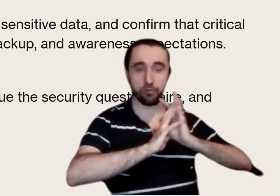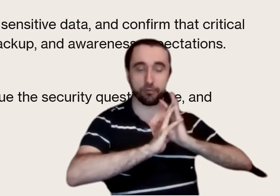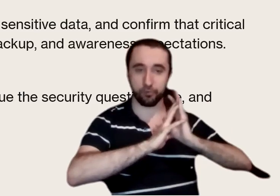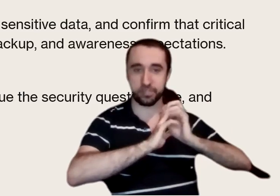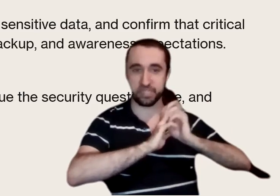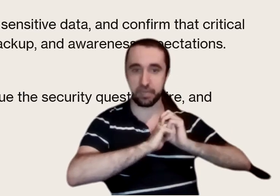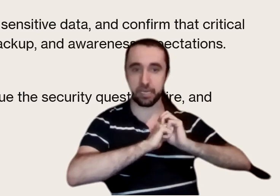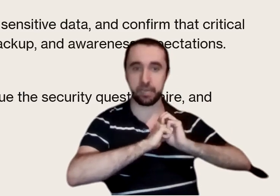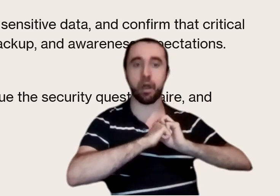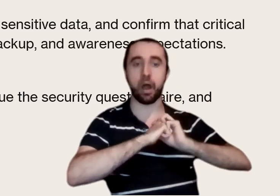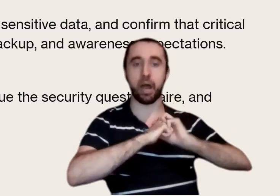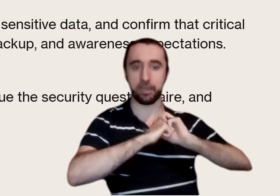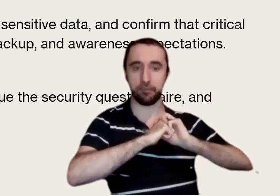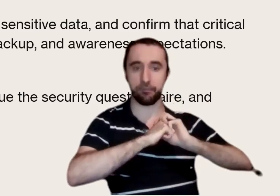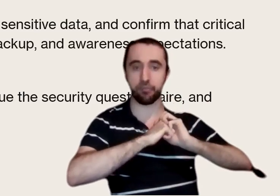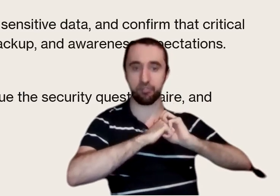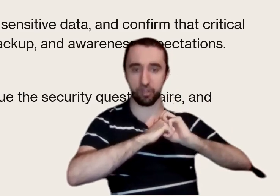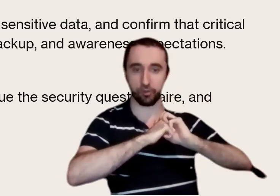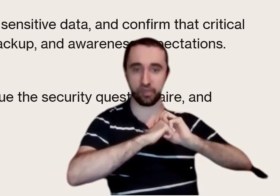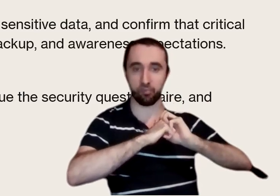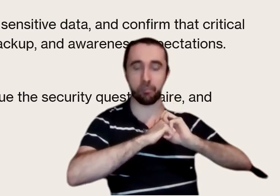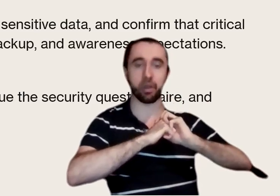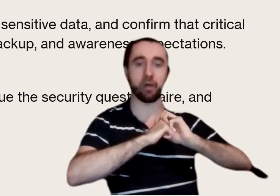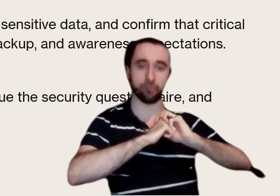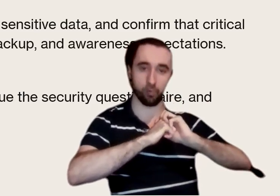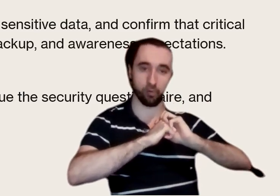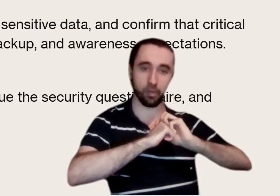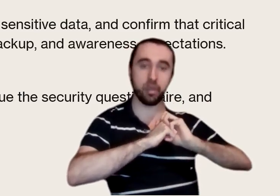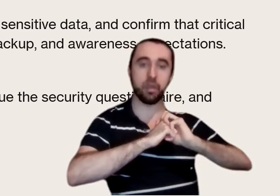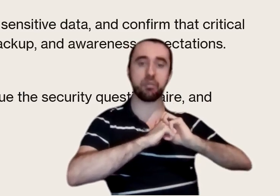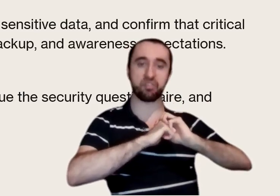Thank you for attending iLLYPH Security